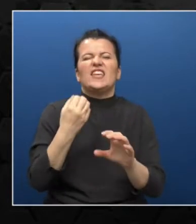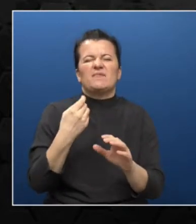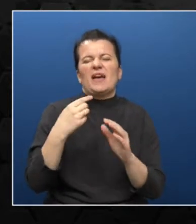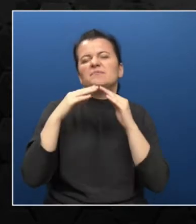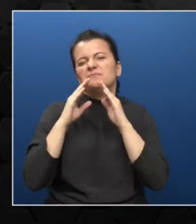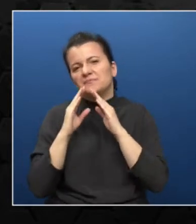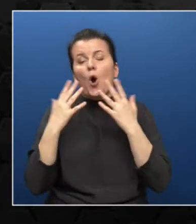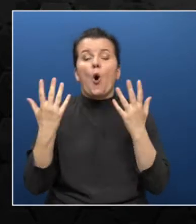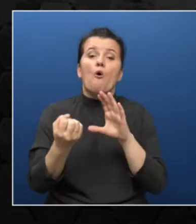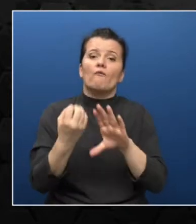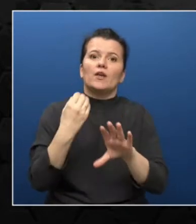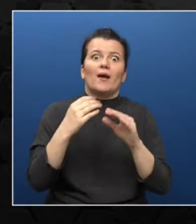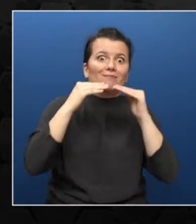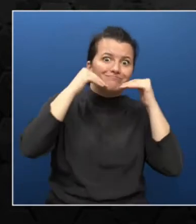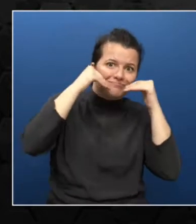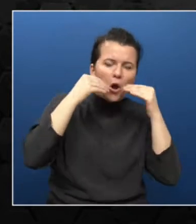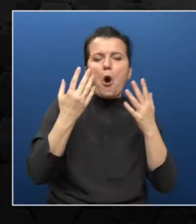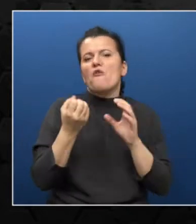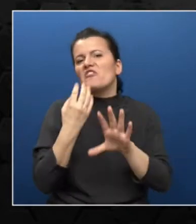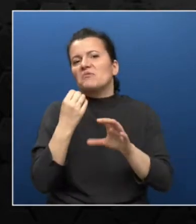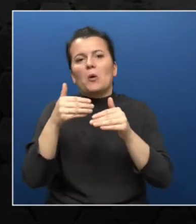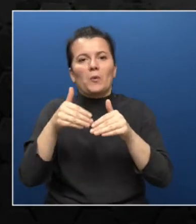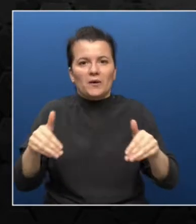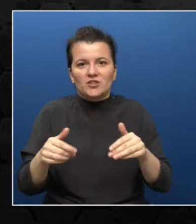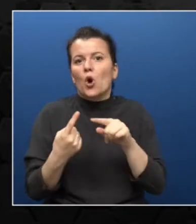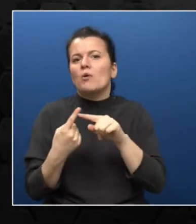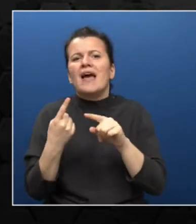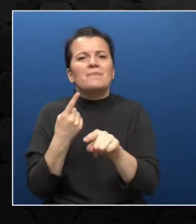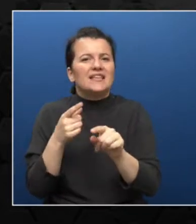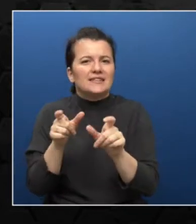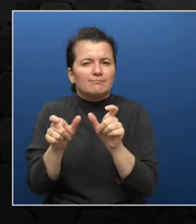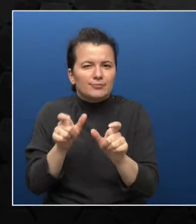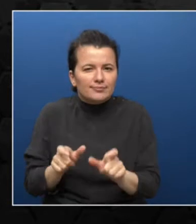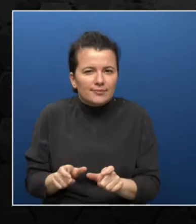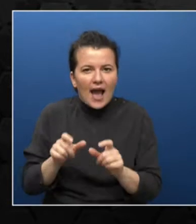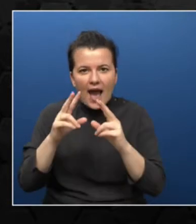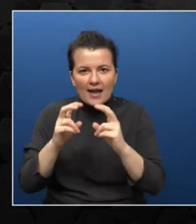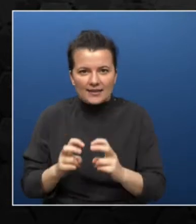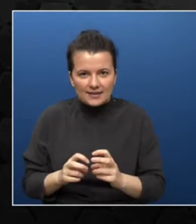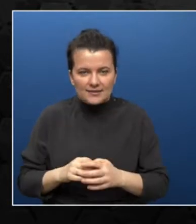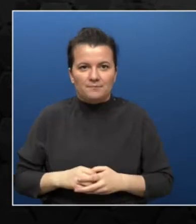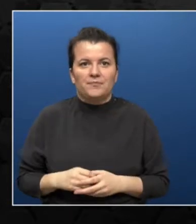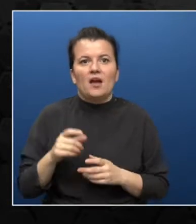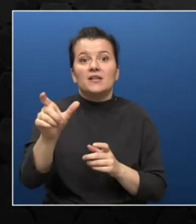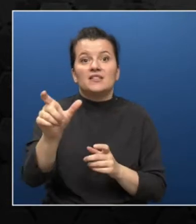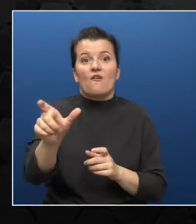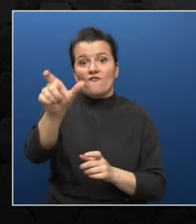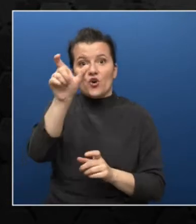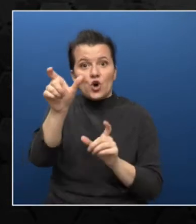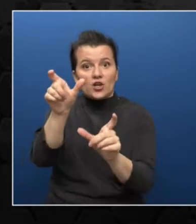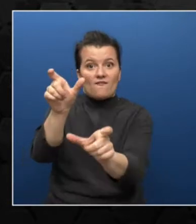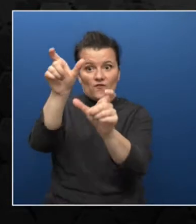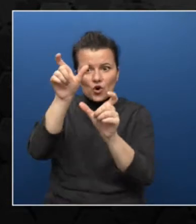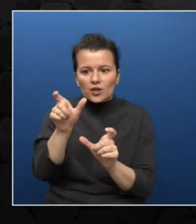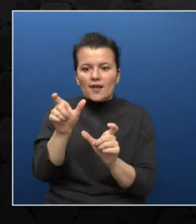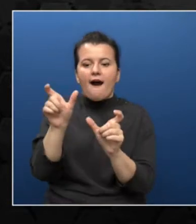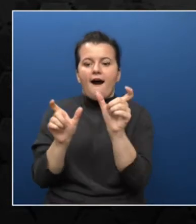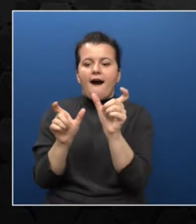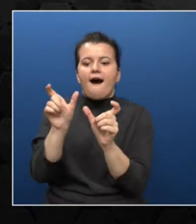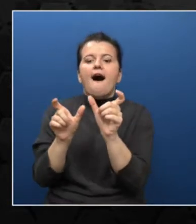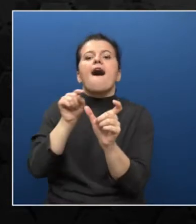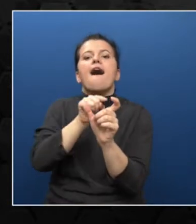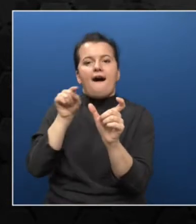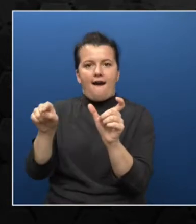is like a feature of sentiment analysis, but it's like more, it gives you more insights of the